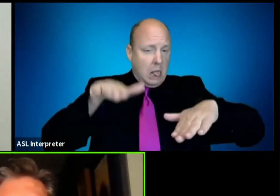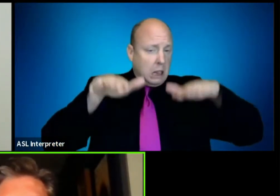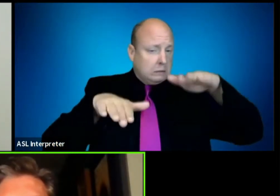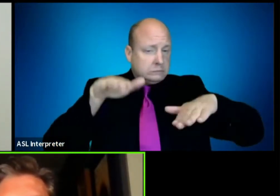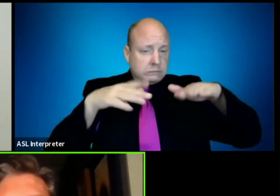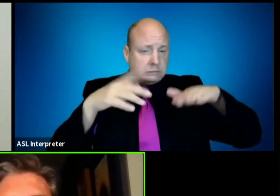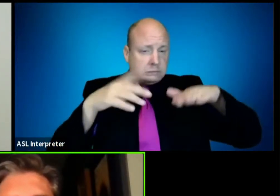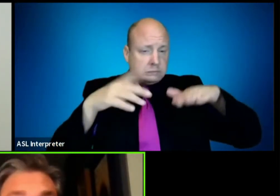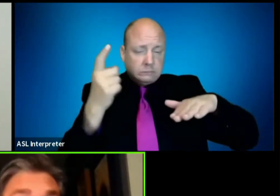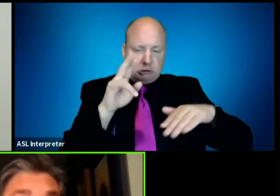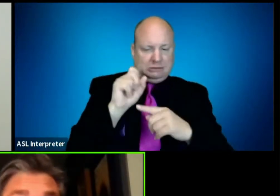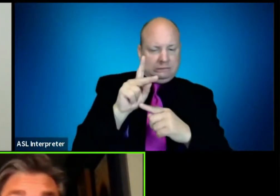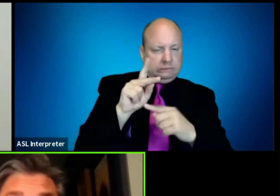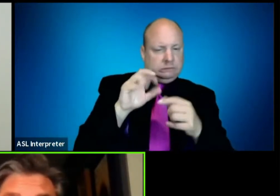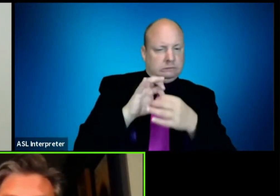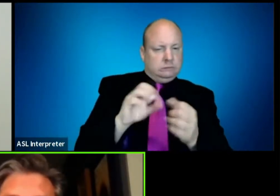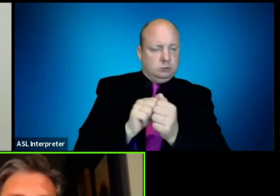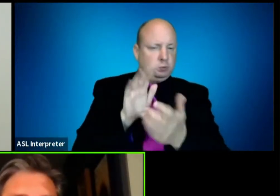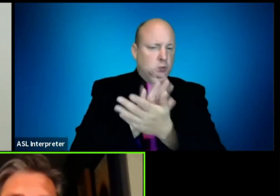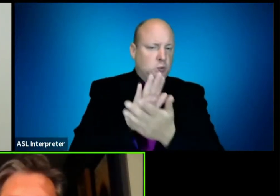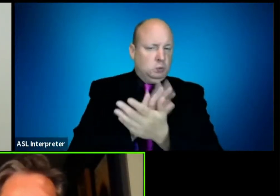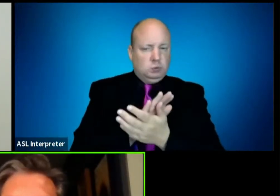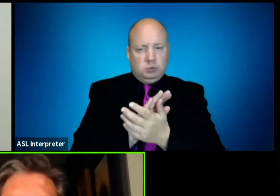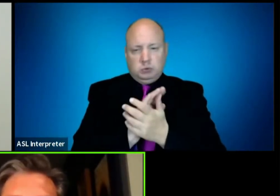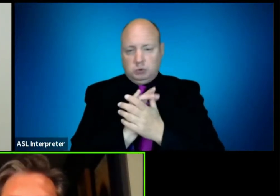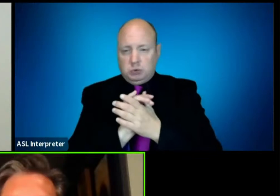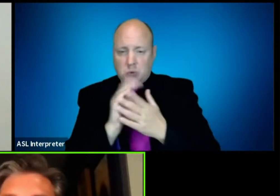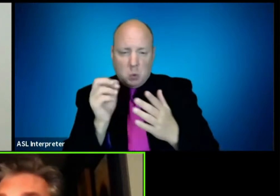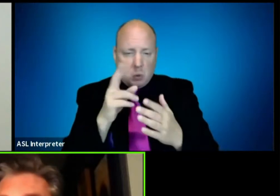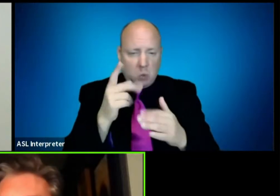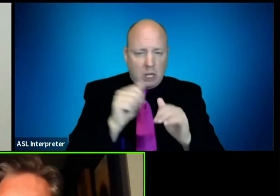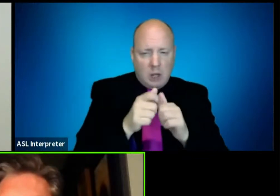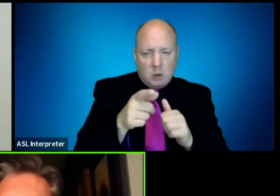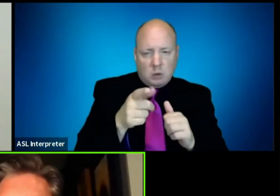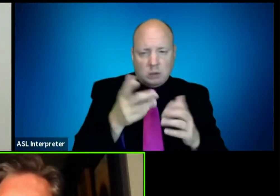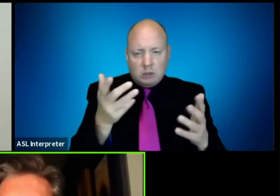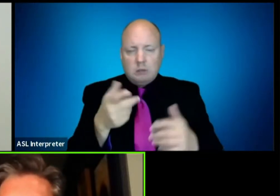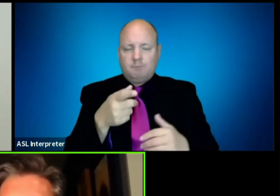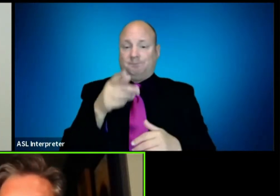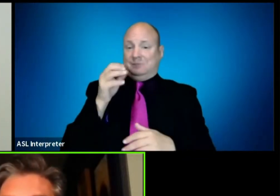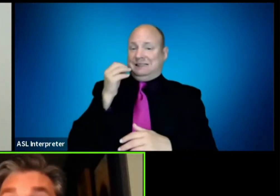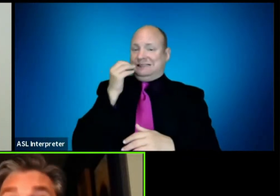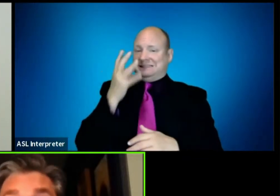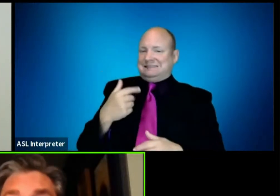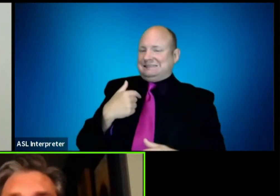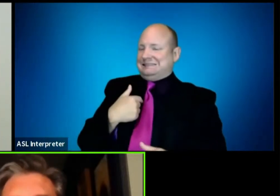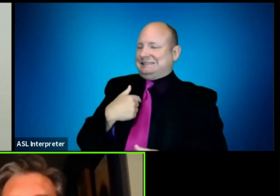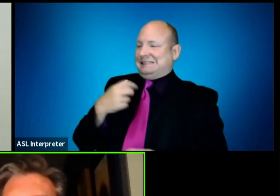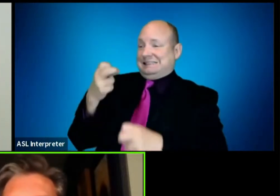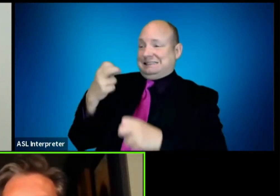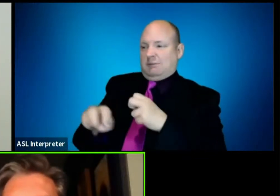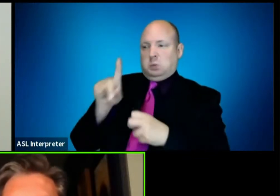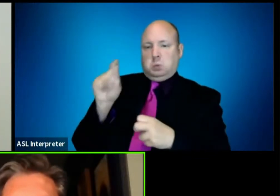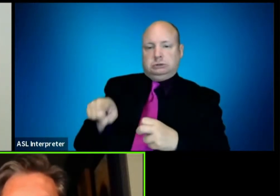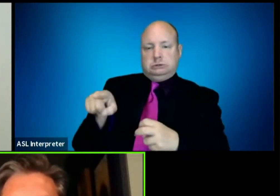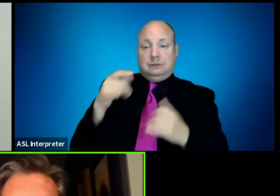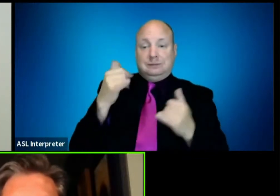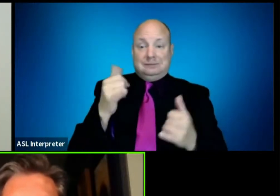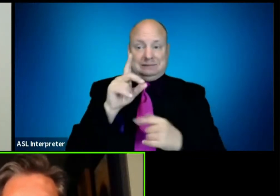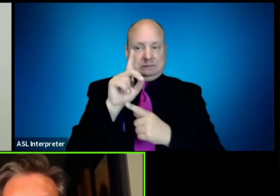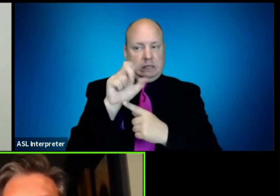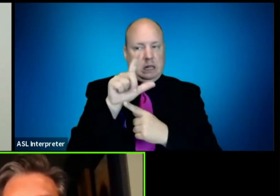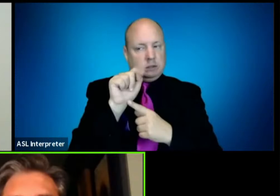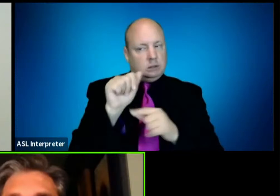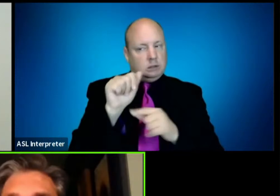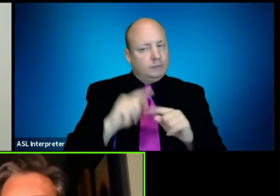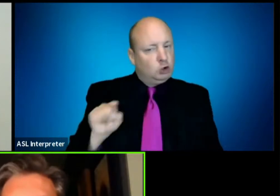that, that's a difficult question to answer. Let me start by saying the Delta variant that we're facing right now is much different than the virus we faced last